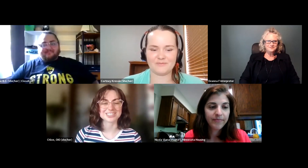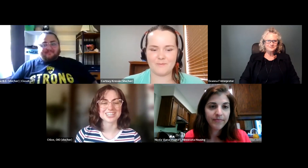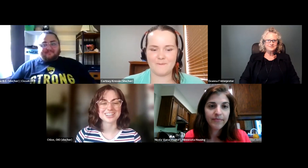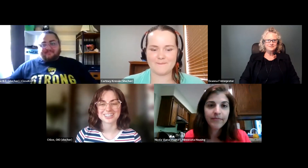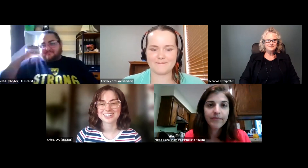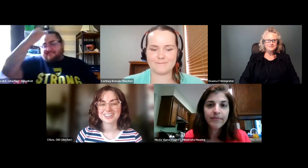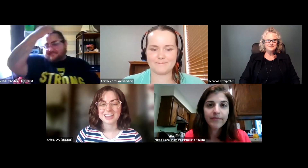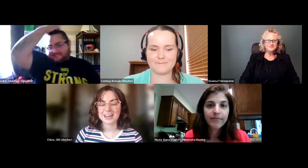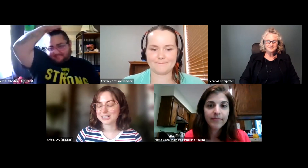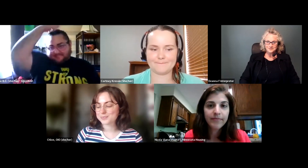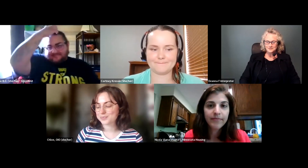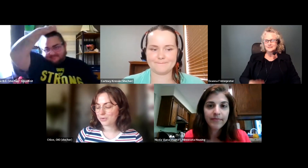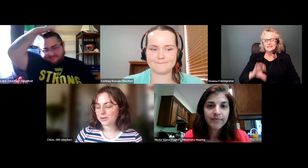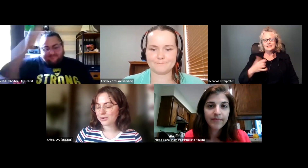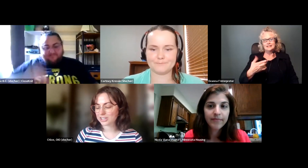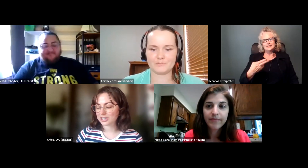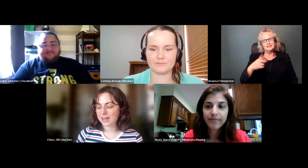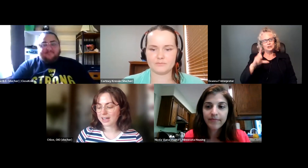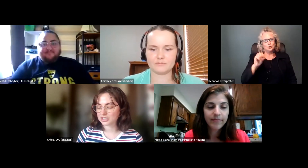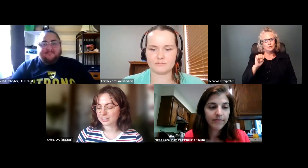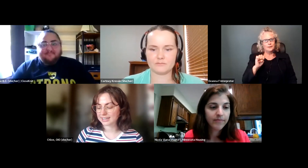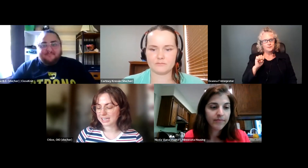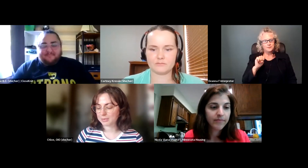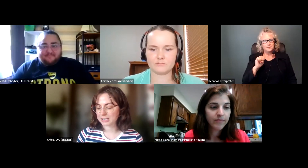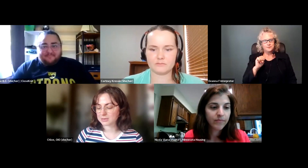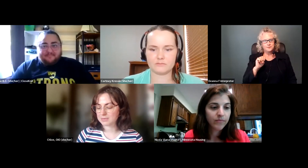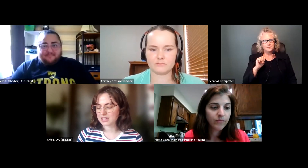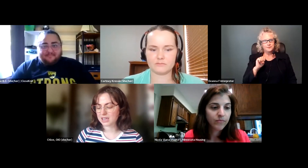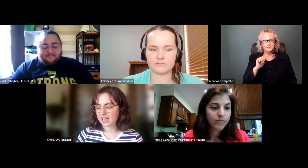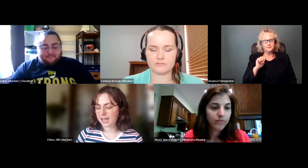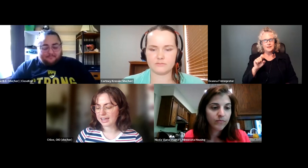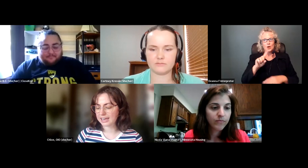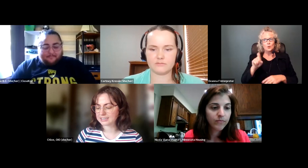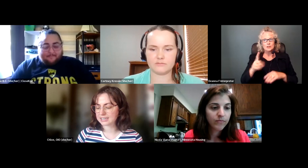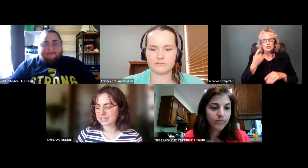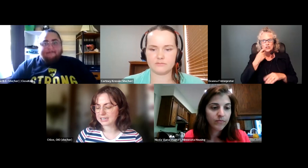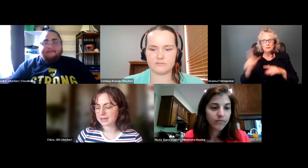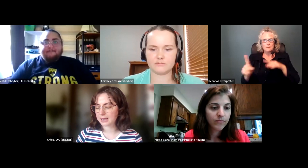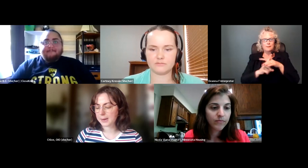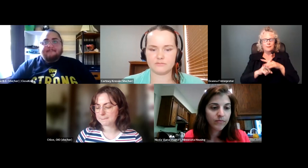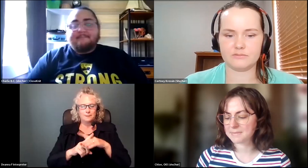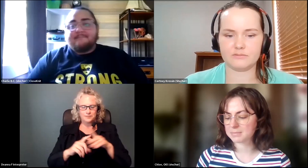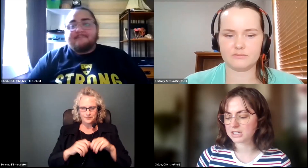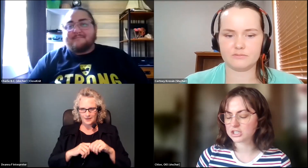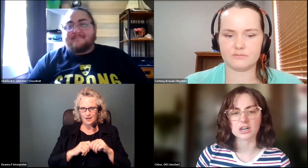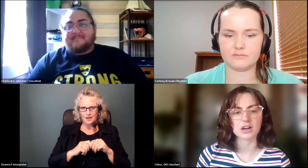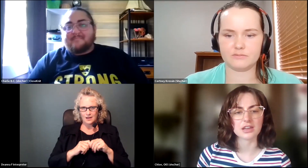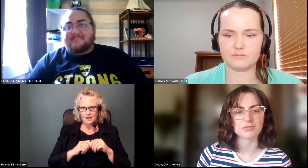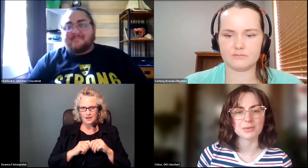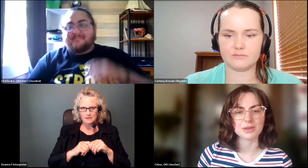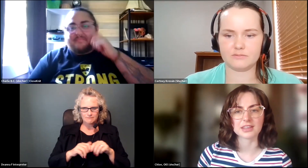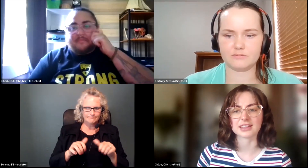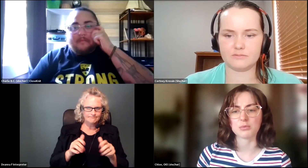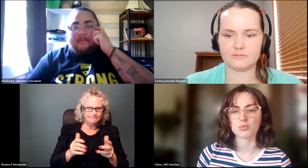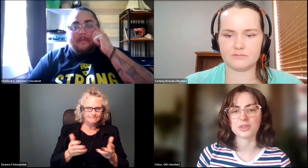Yeah, thanks for sharing. One question that just came into me, and I'm not sure